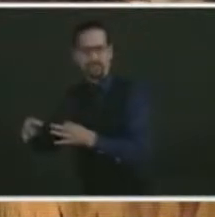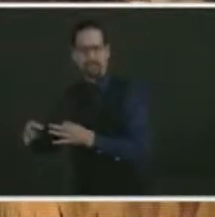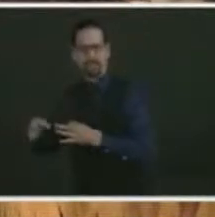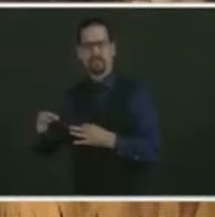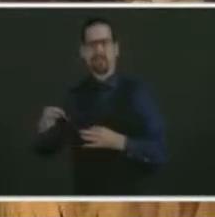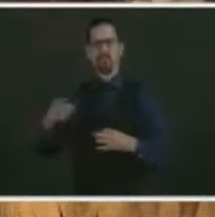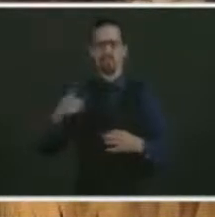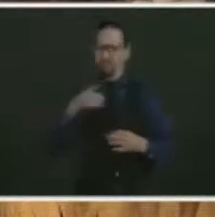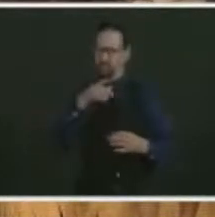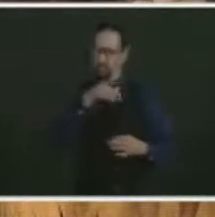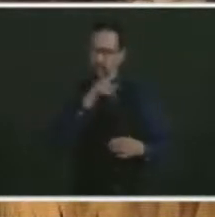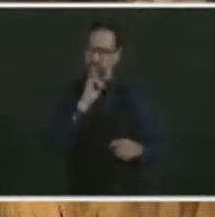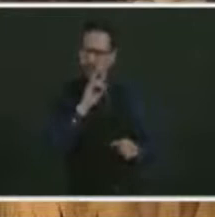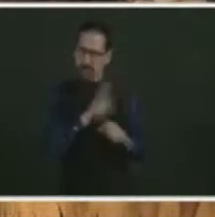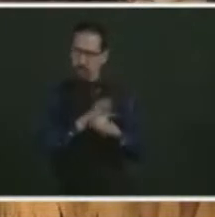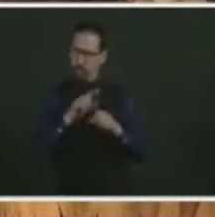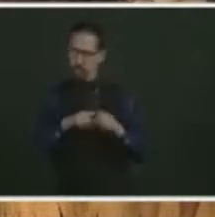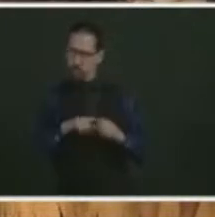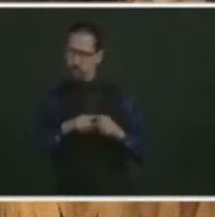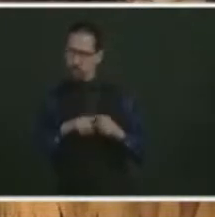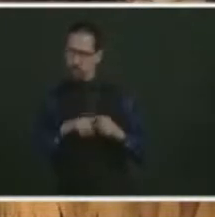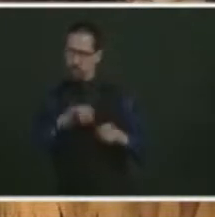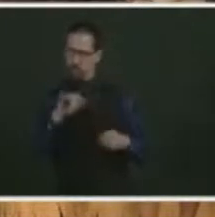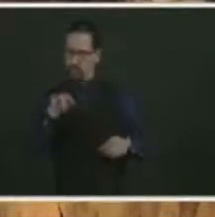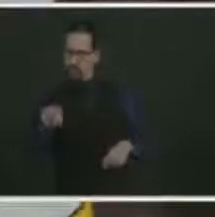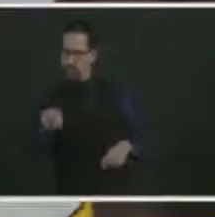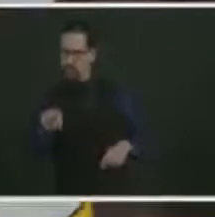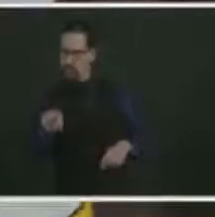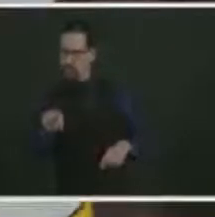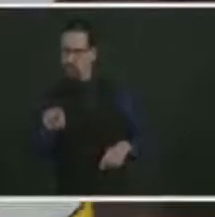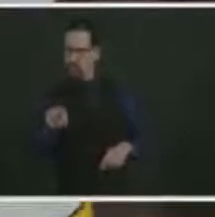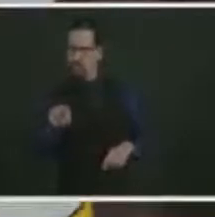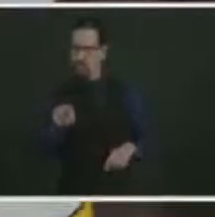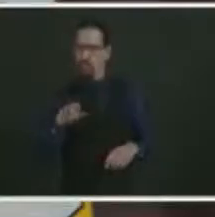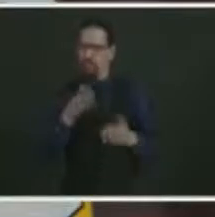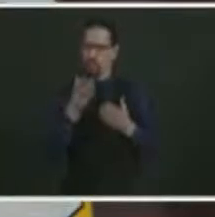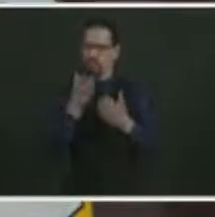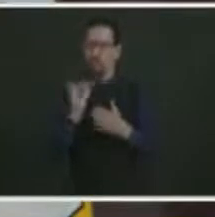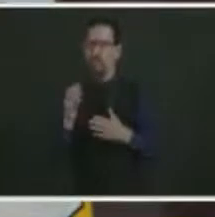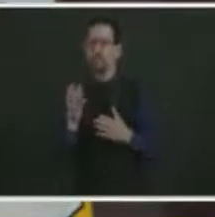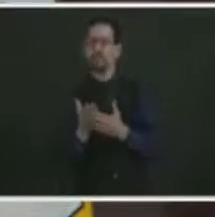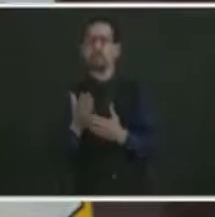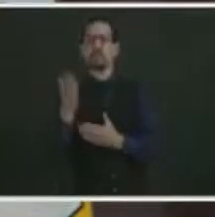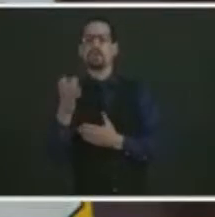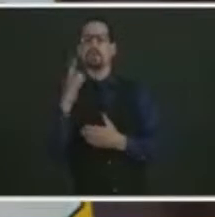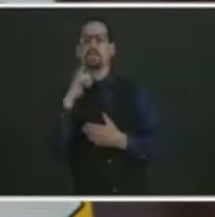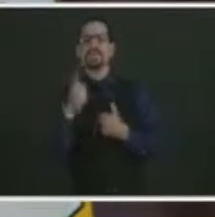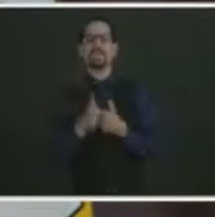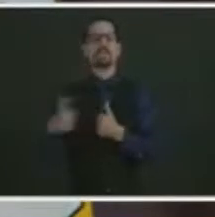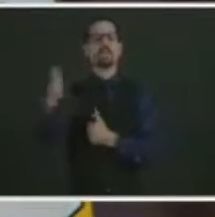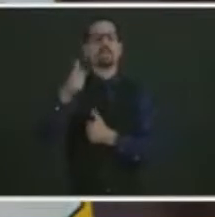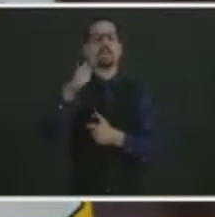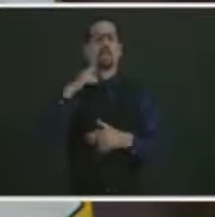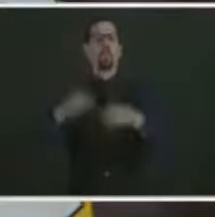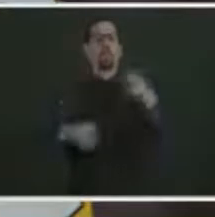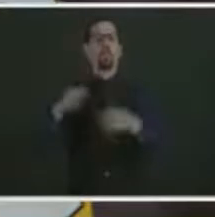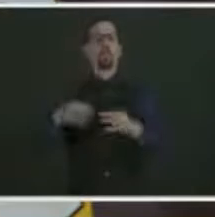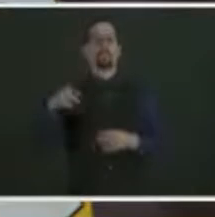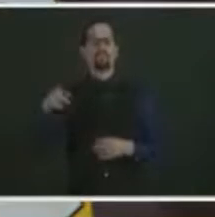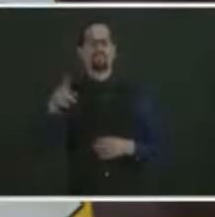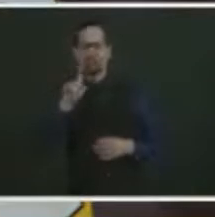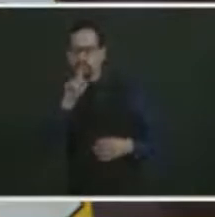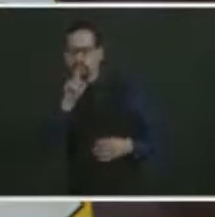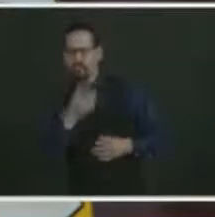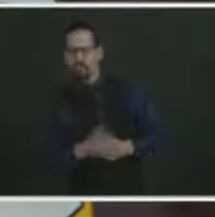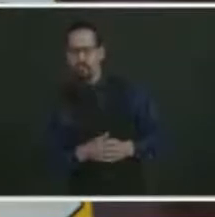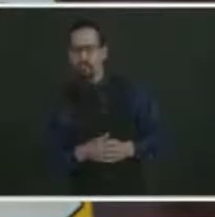to a BIPOC nominee for the Supreme Court? So I did meet with Brother Gary. I have a long-standing relationship with him. I